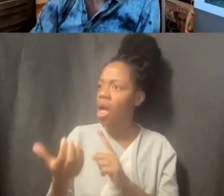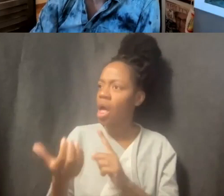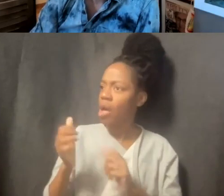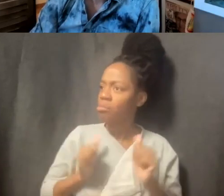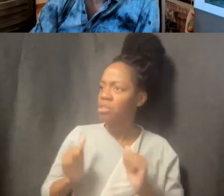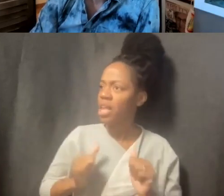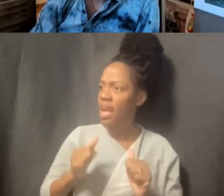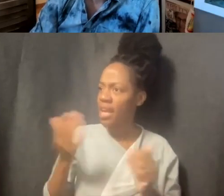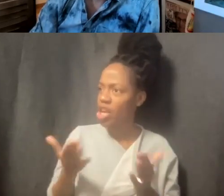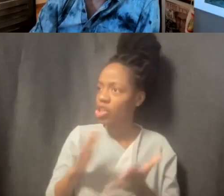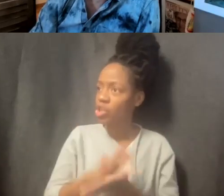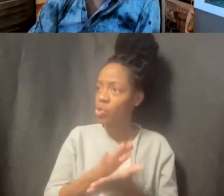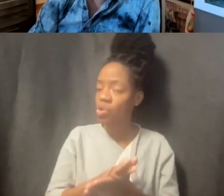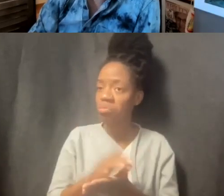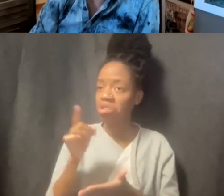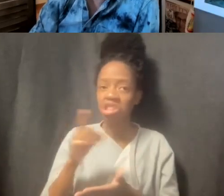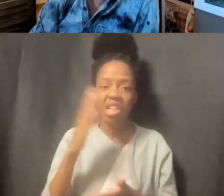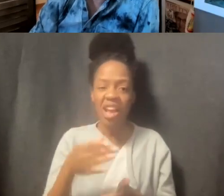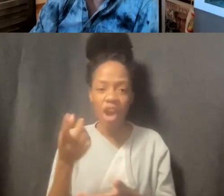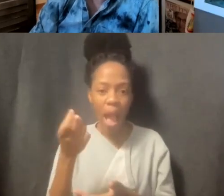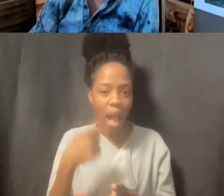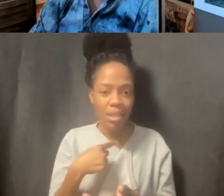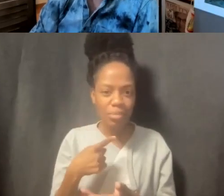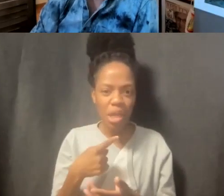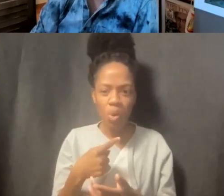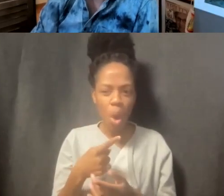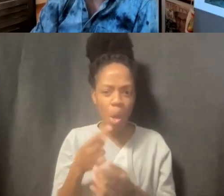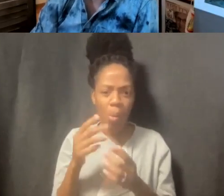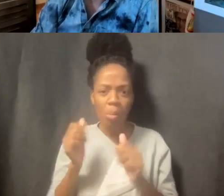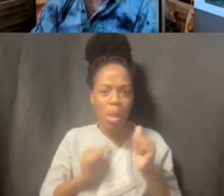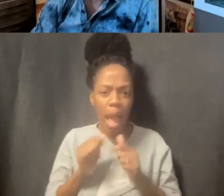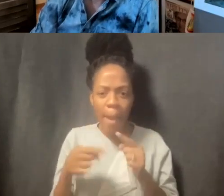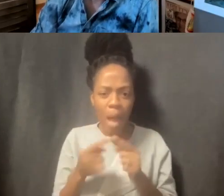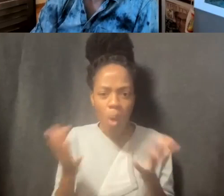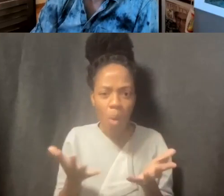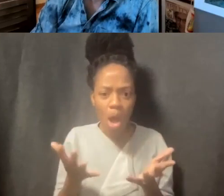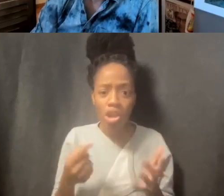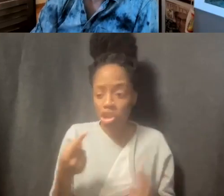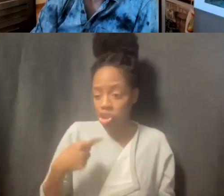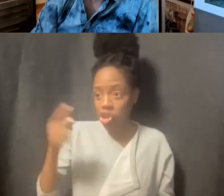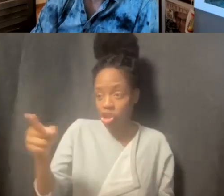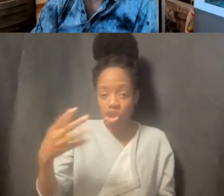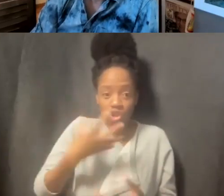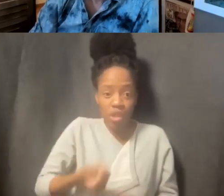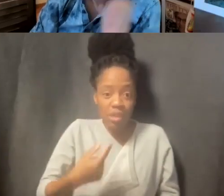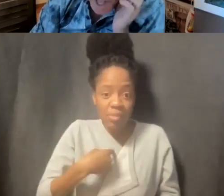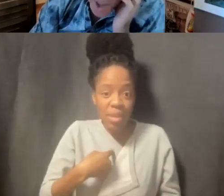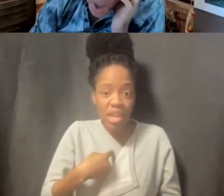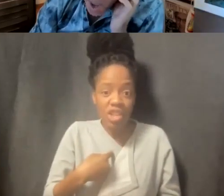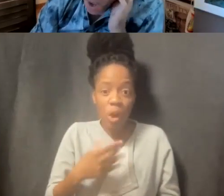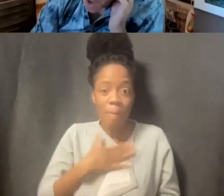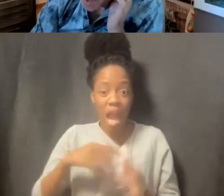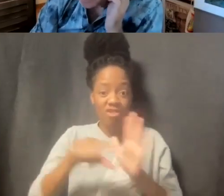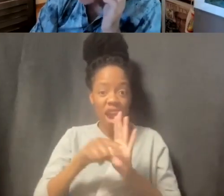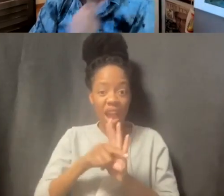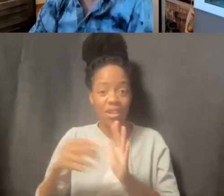were about. She trusted me, big mistake. And she gathered all the people from that grade, said,